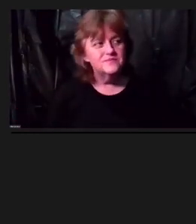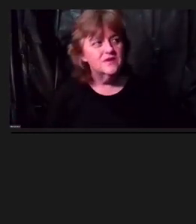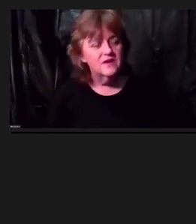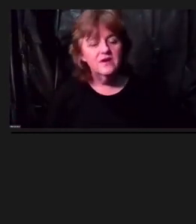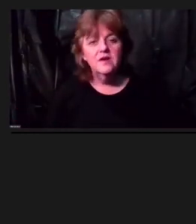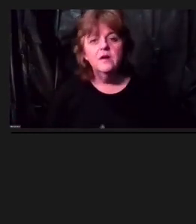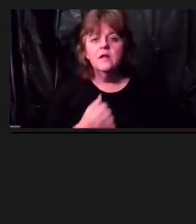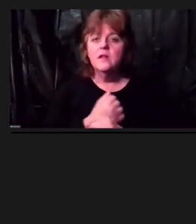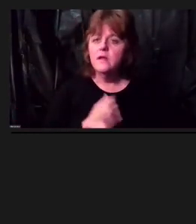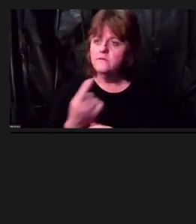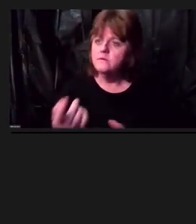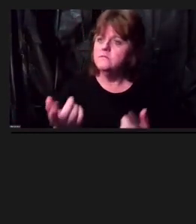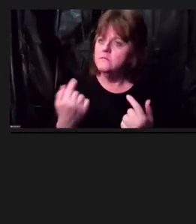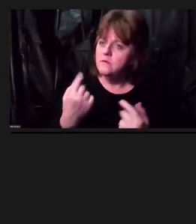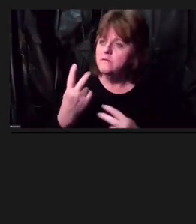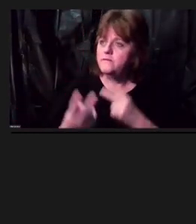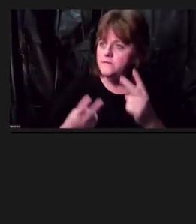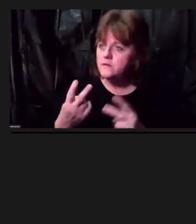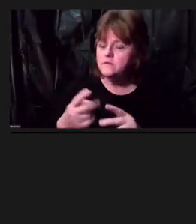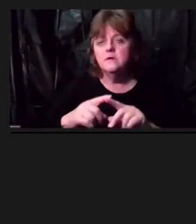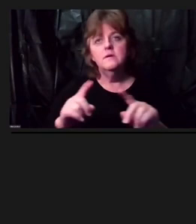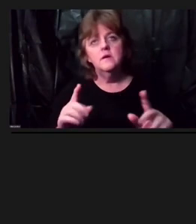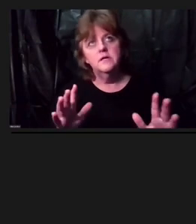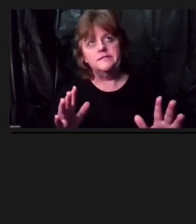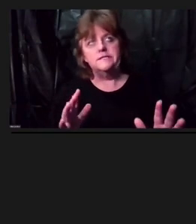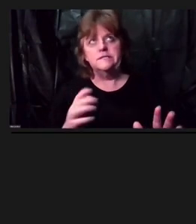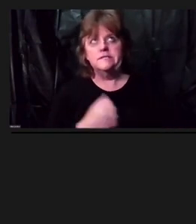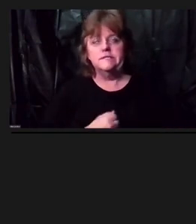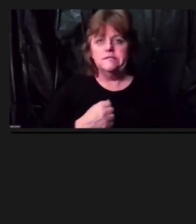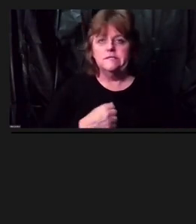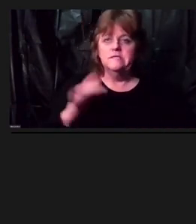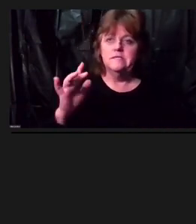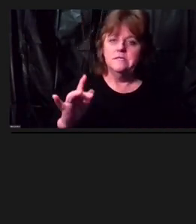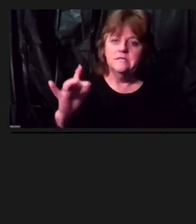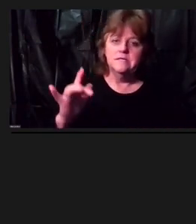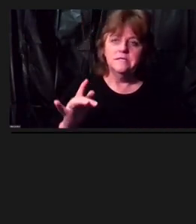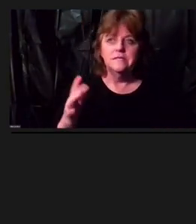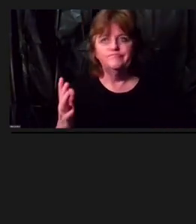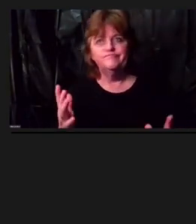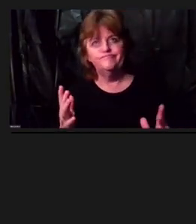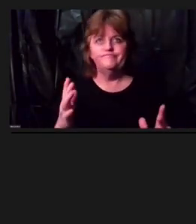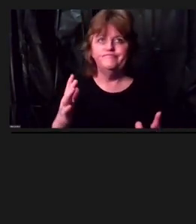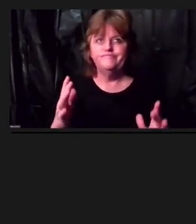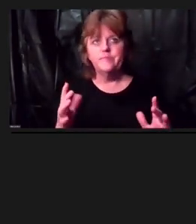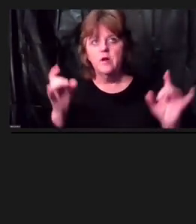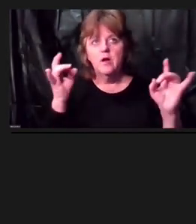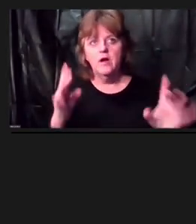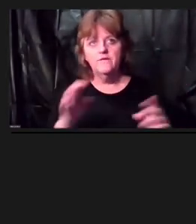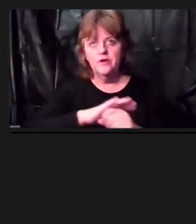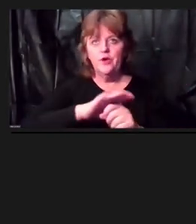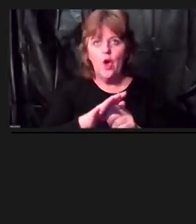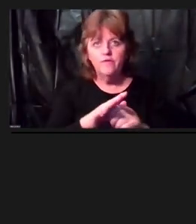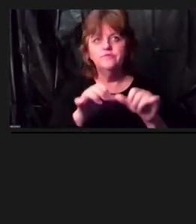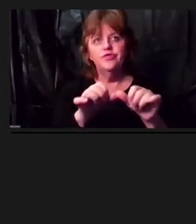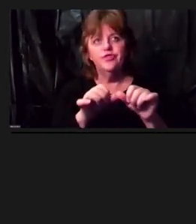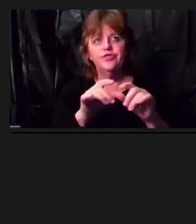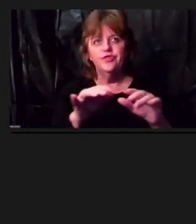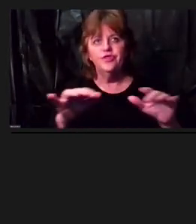We would love to have you all come and visit. However, unfortunately, there's this pesky COVID thing that still just hasn't gone away.